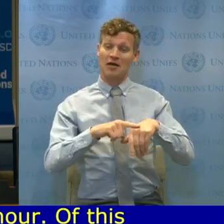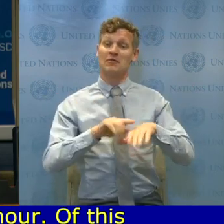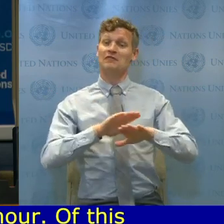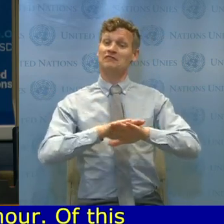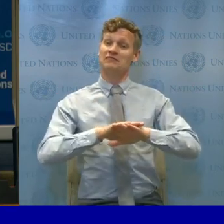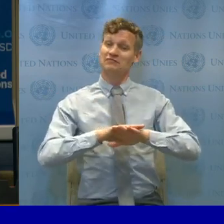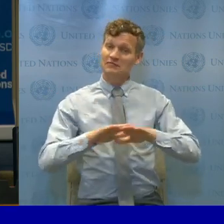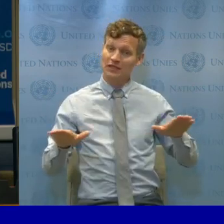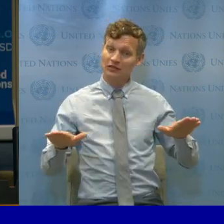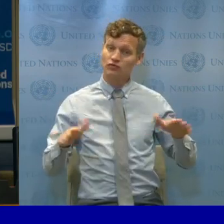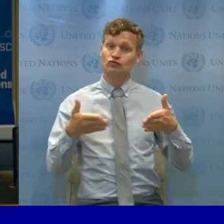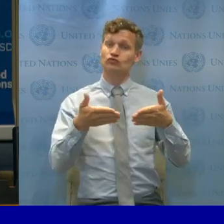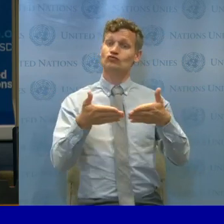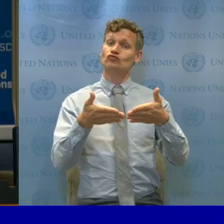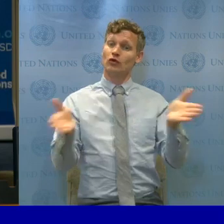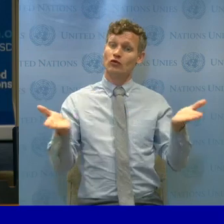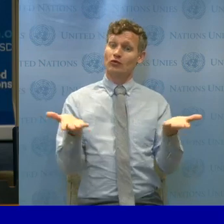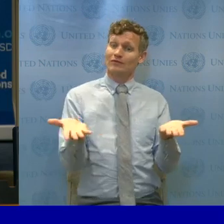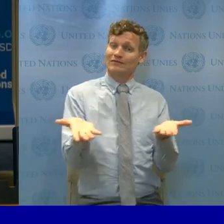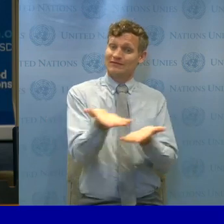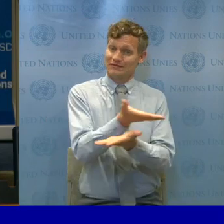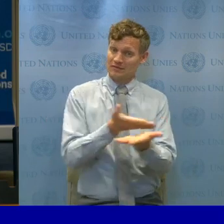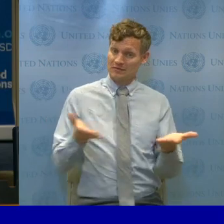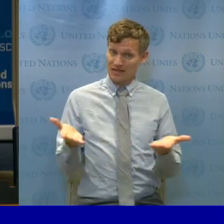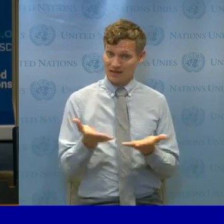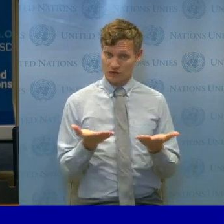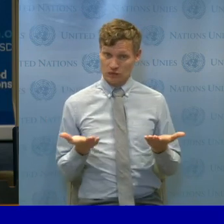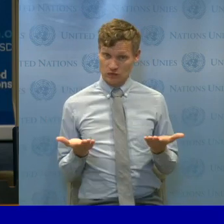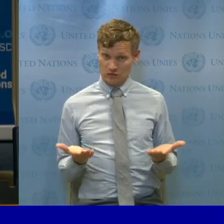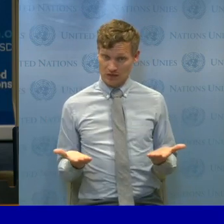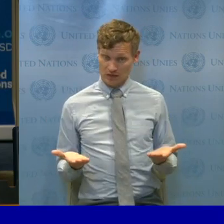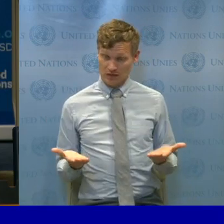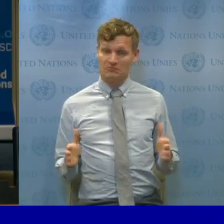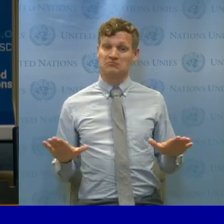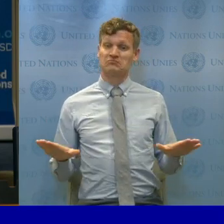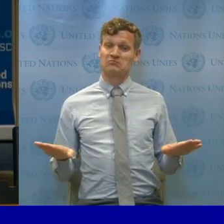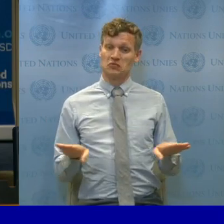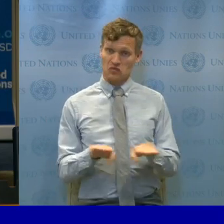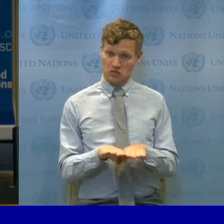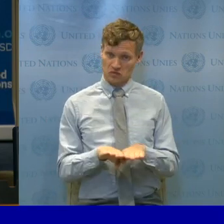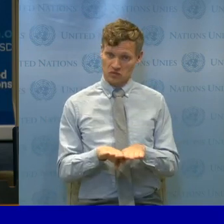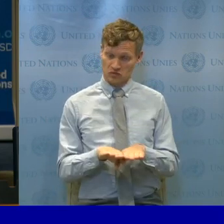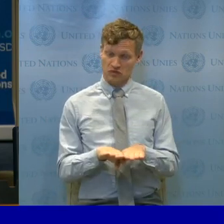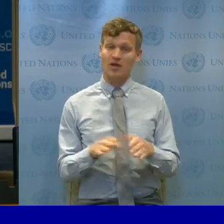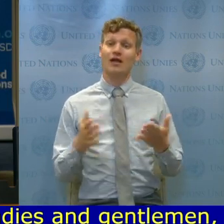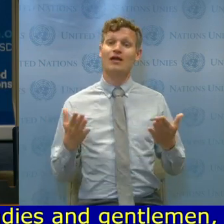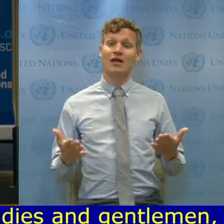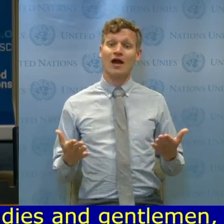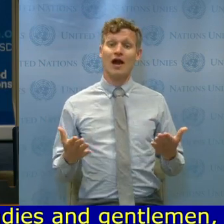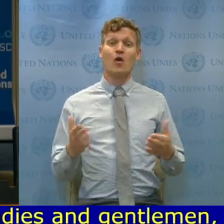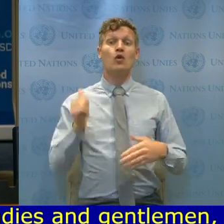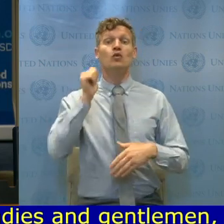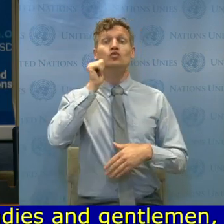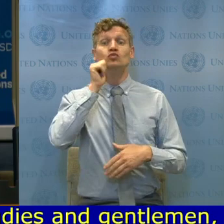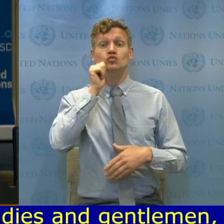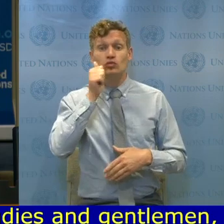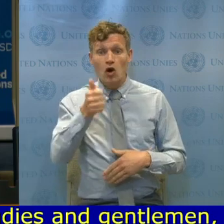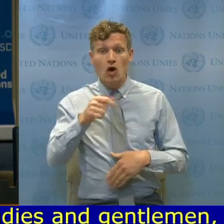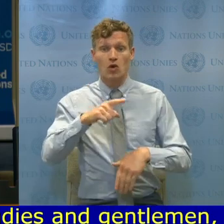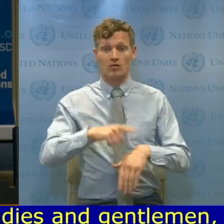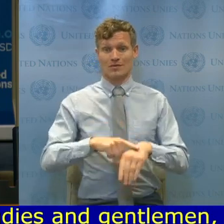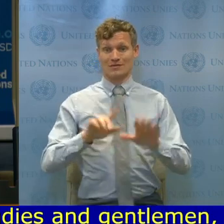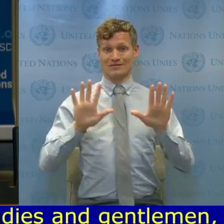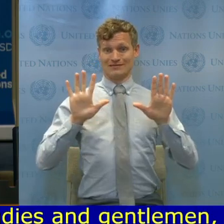general debate part of this afternoon, and I want to inform you that from tomorrow, from 10 o'clock, we will